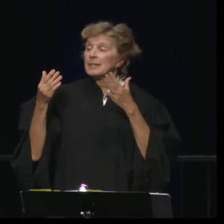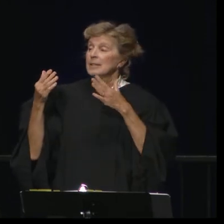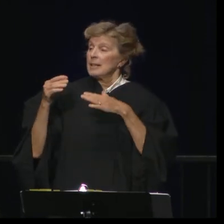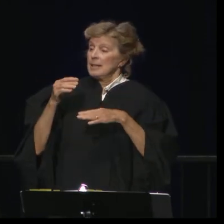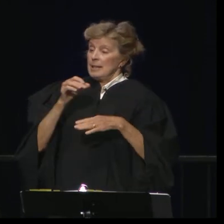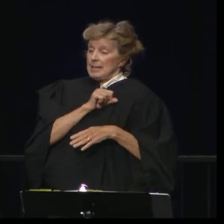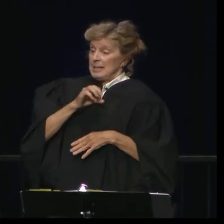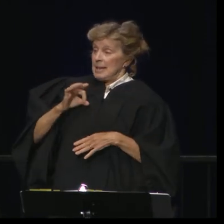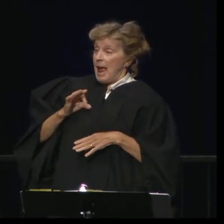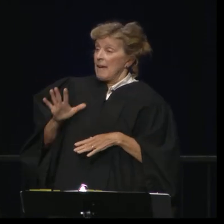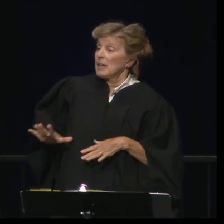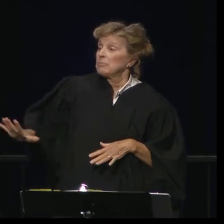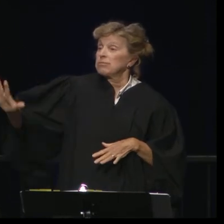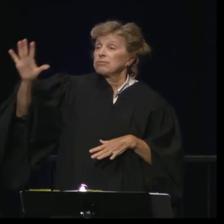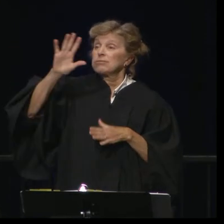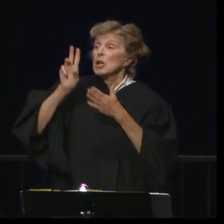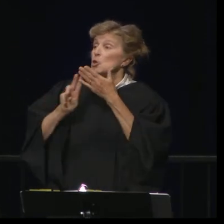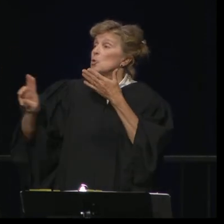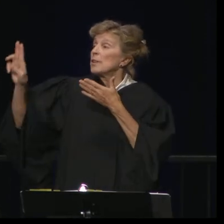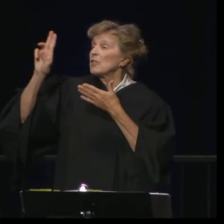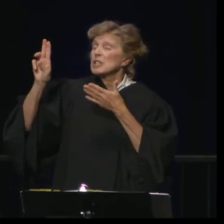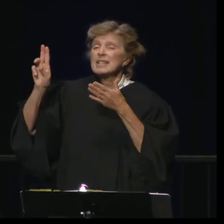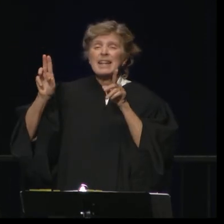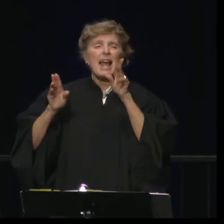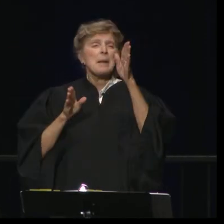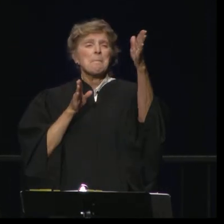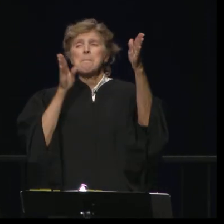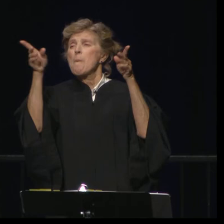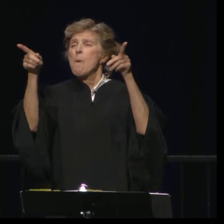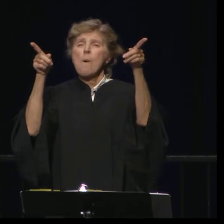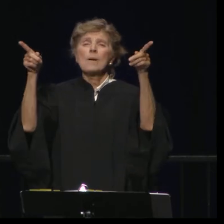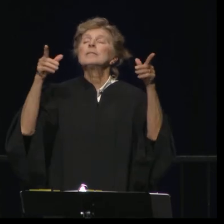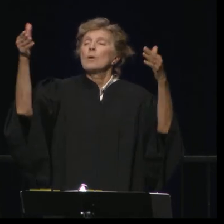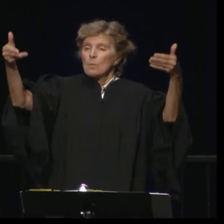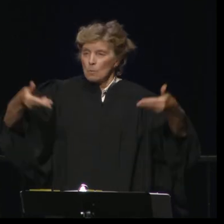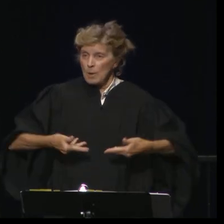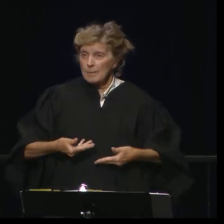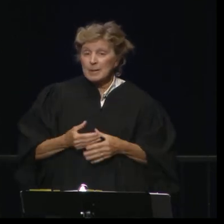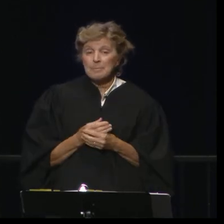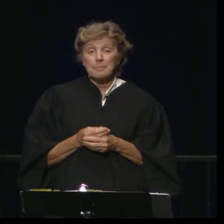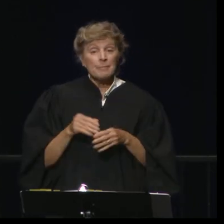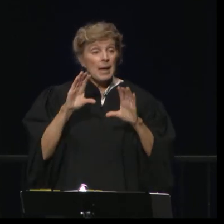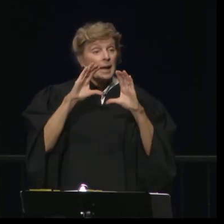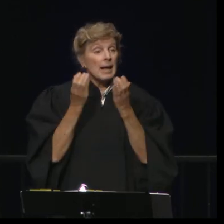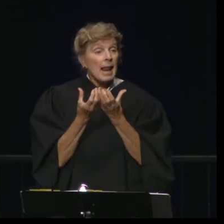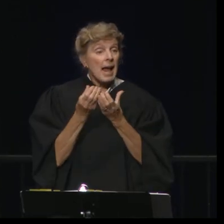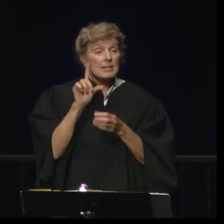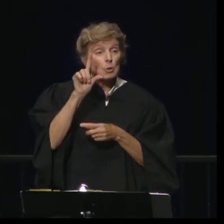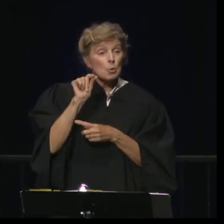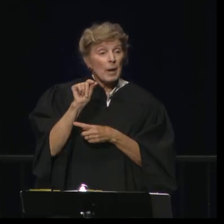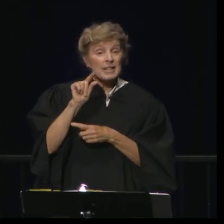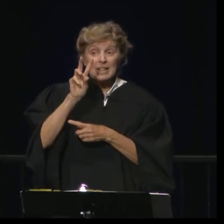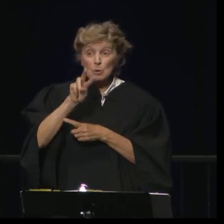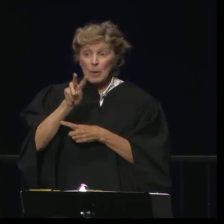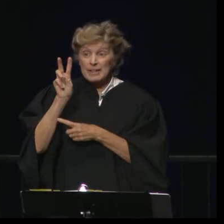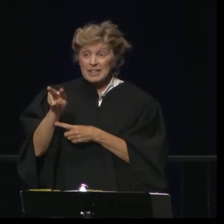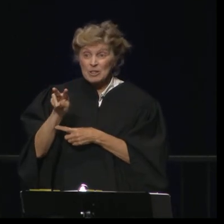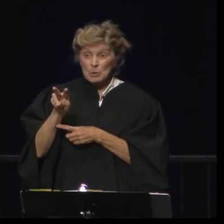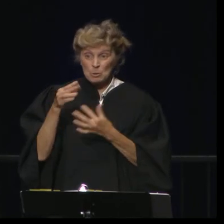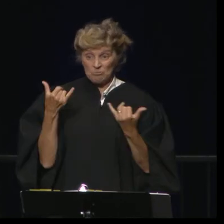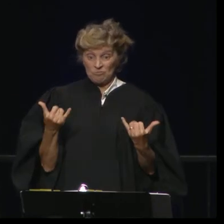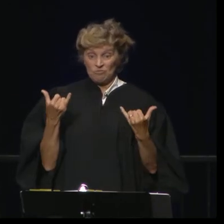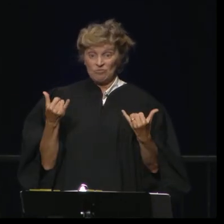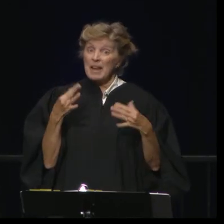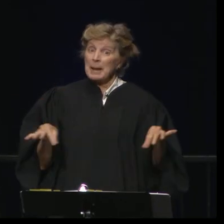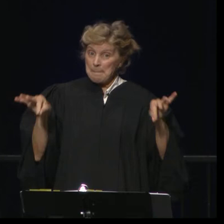university community and beyond. Class of 2022, this is an important day for